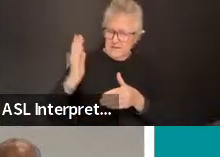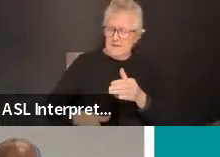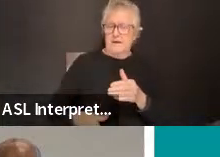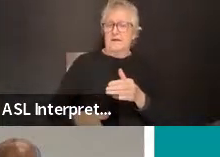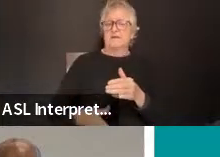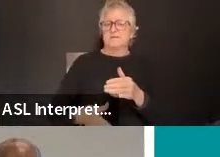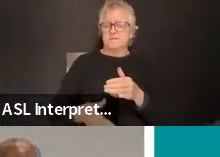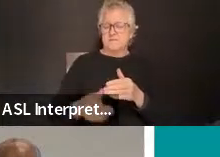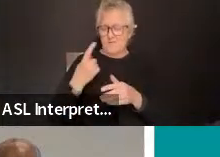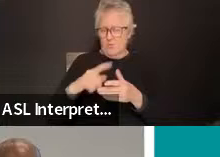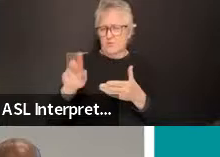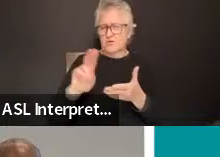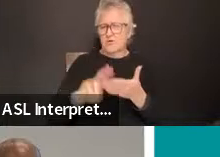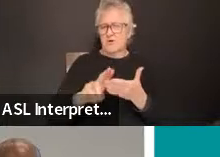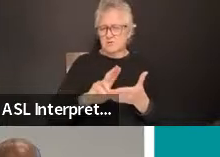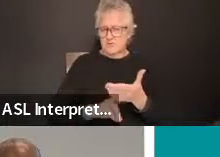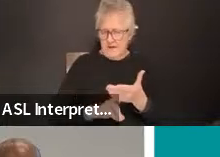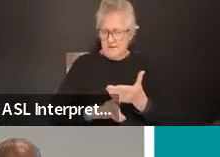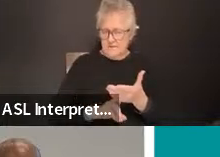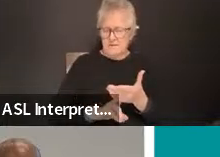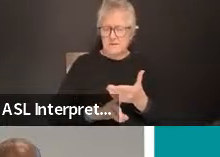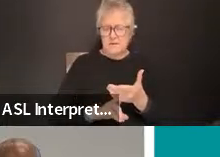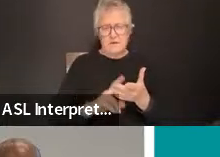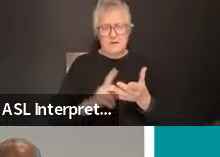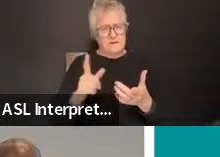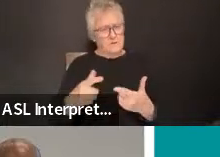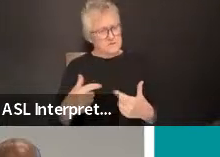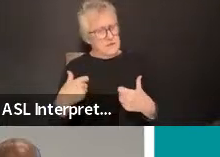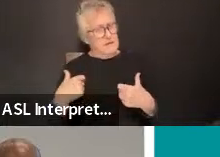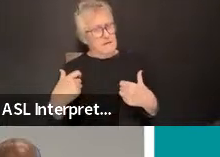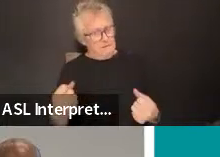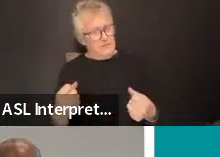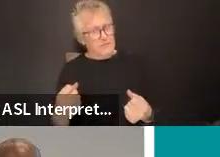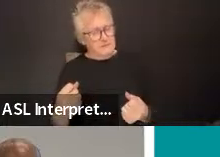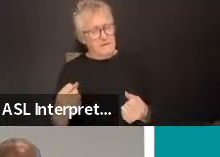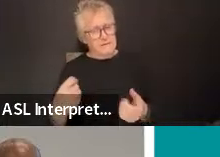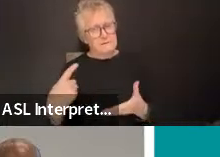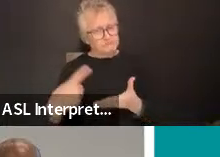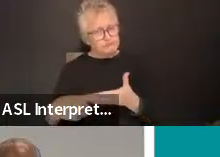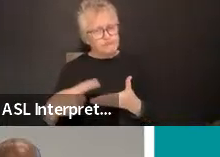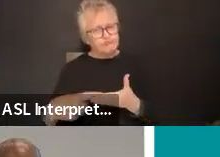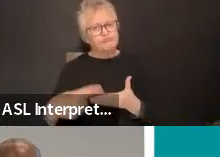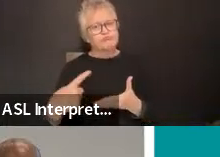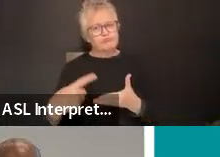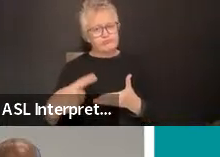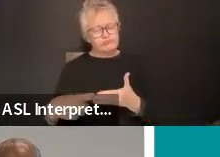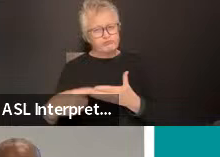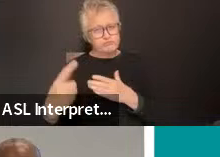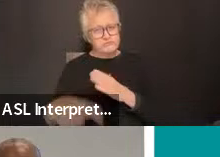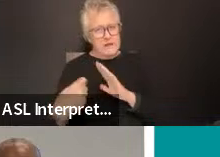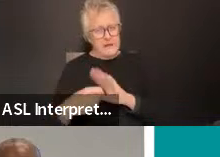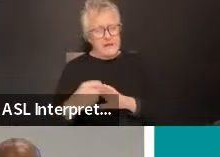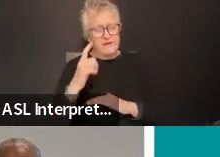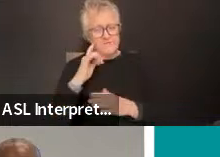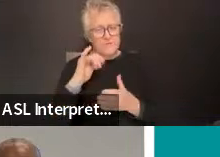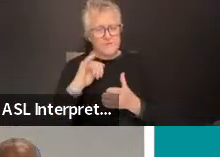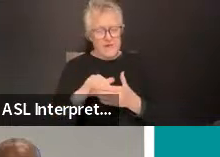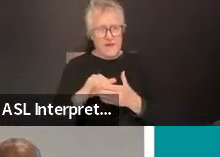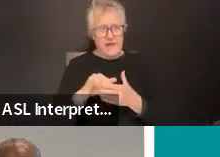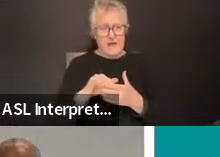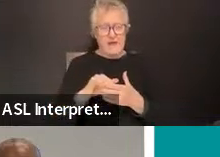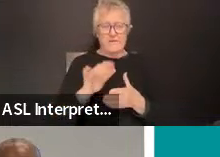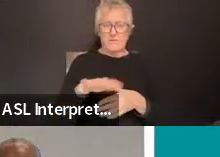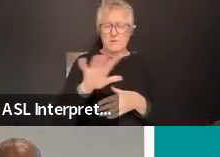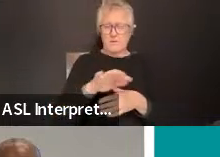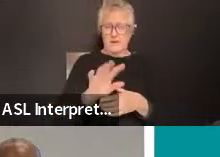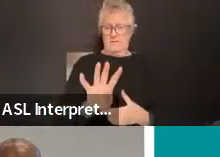was a healthy Q&A in that event as well. And looks like about 40 people attended virtually while 16 were